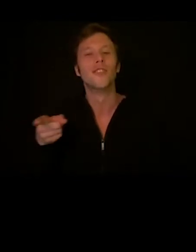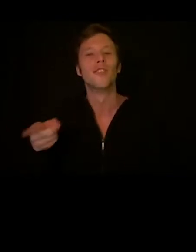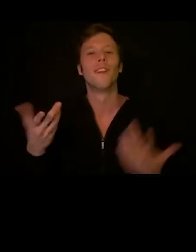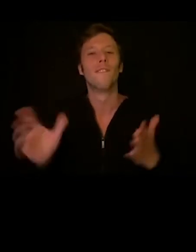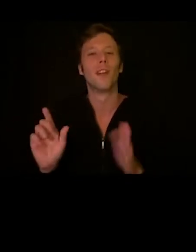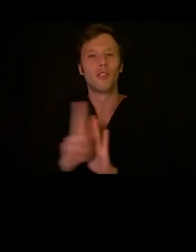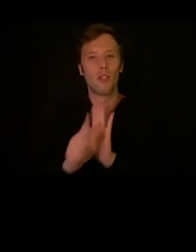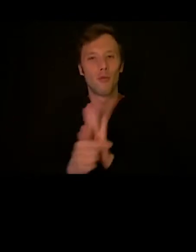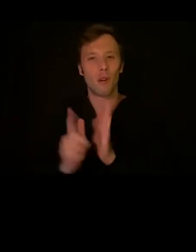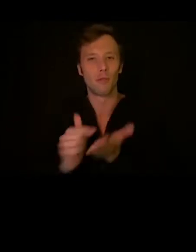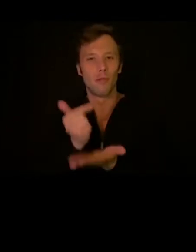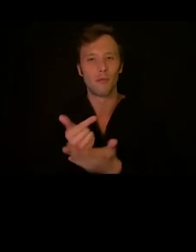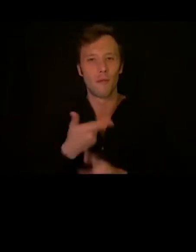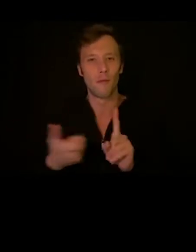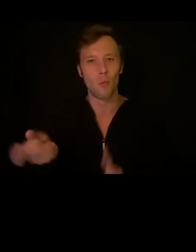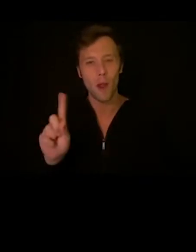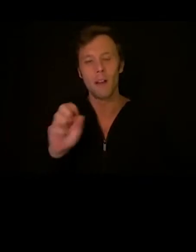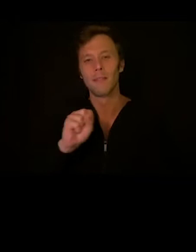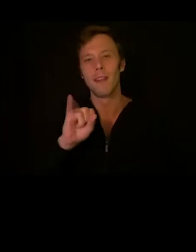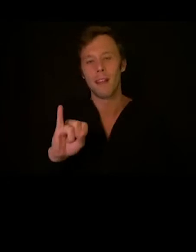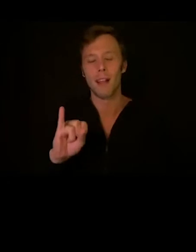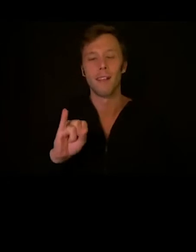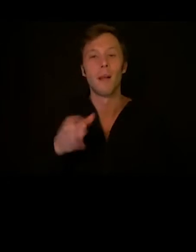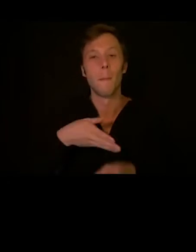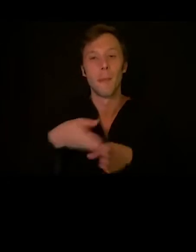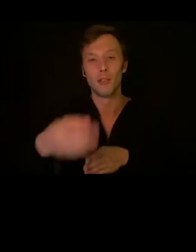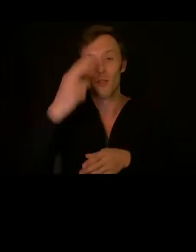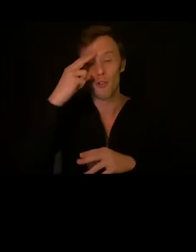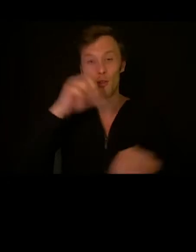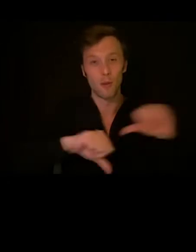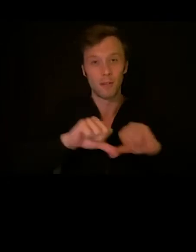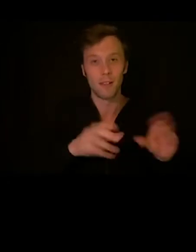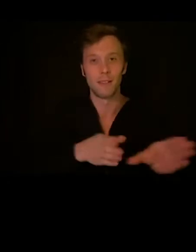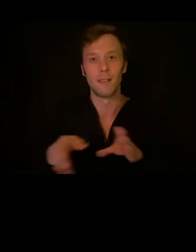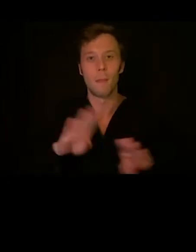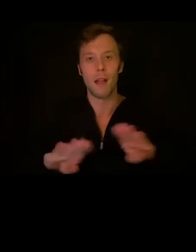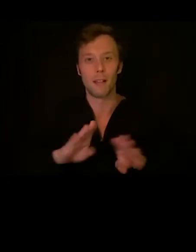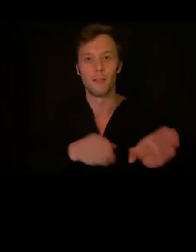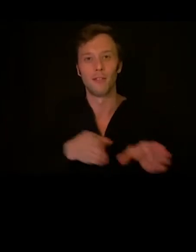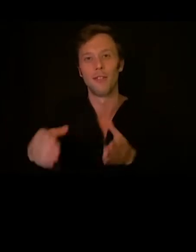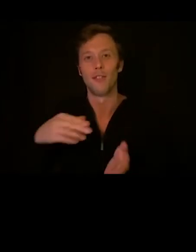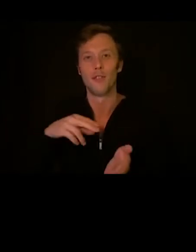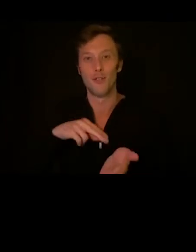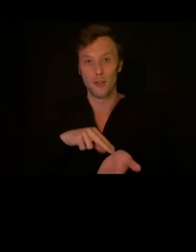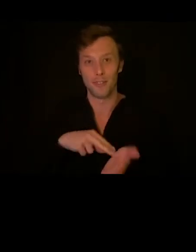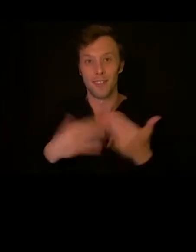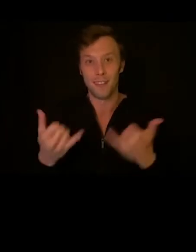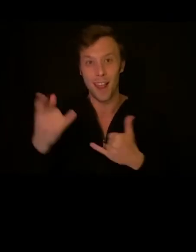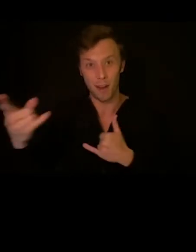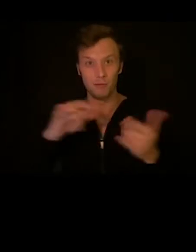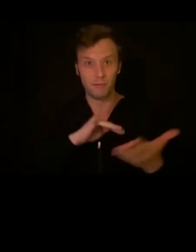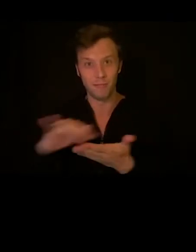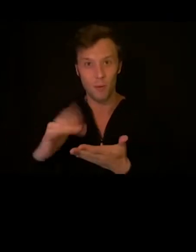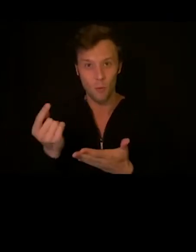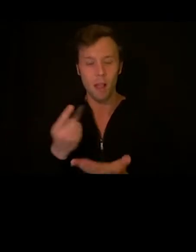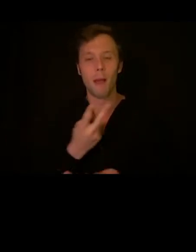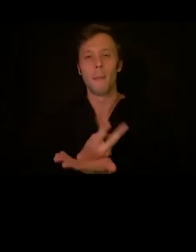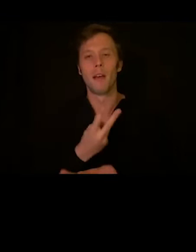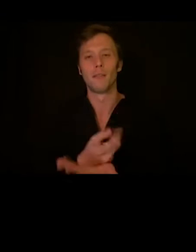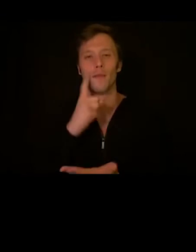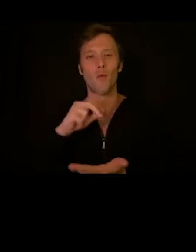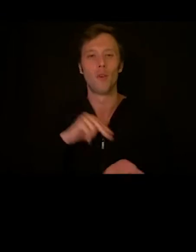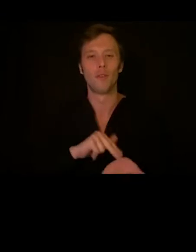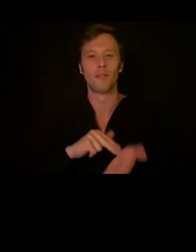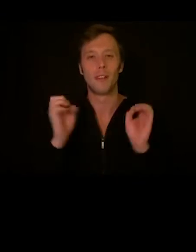Staten Island, majoring in neuroscience, biology, and nursing, and is currently getting her master's in nursing education. She's